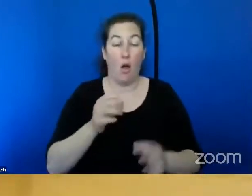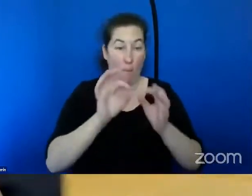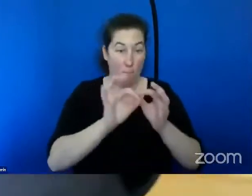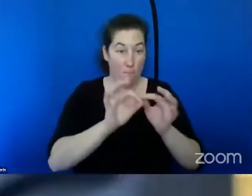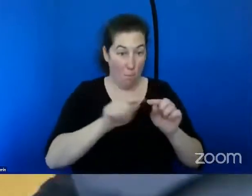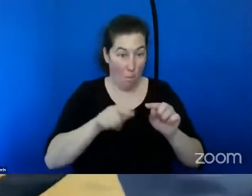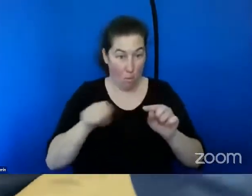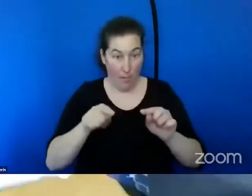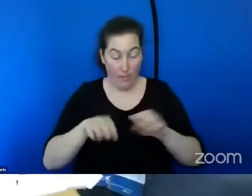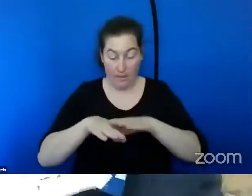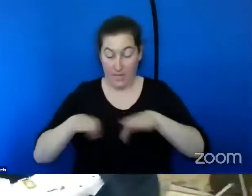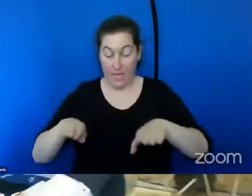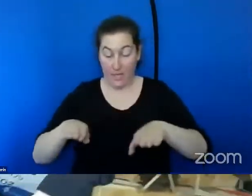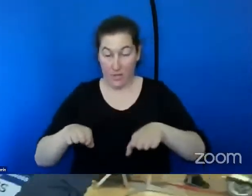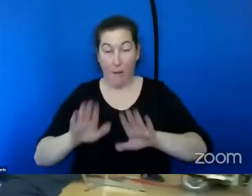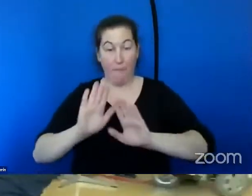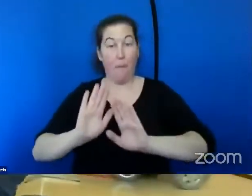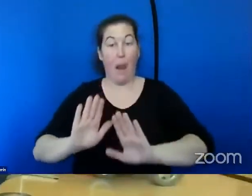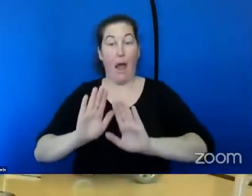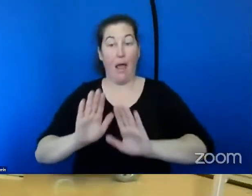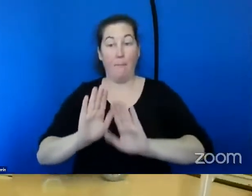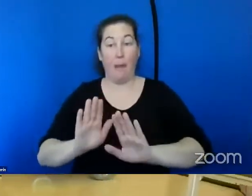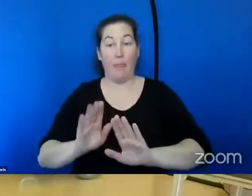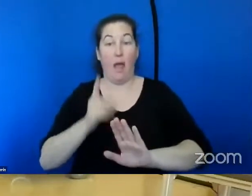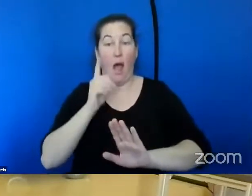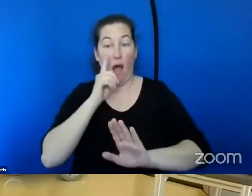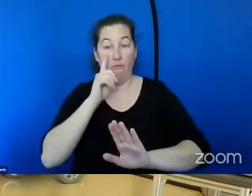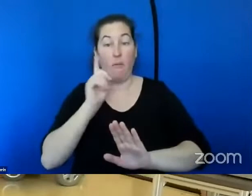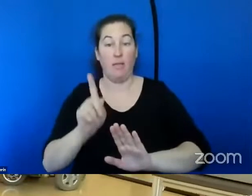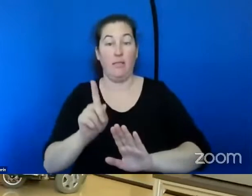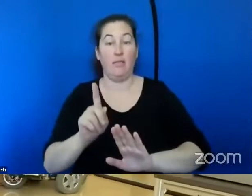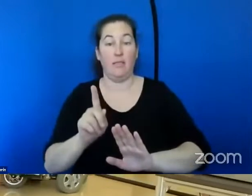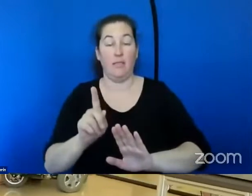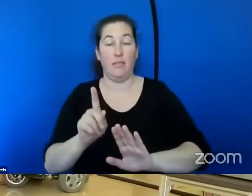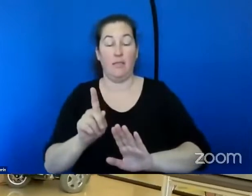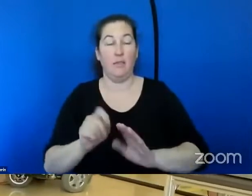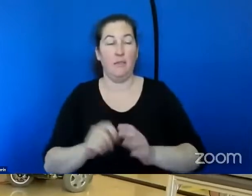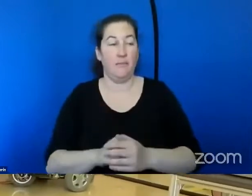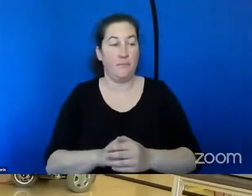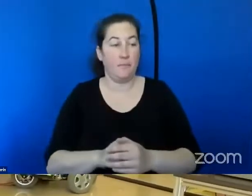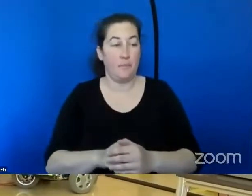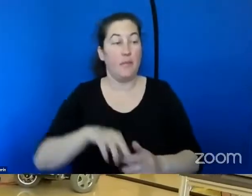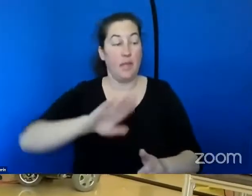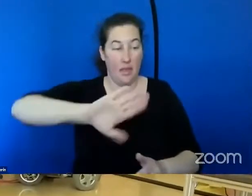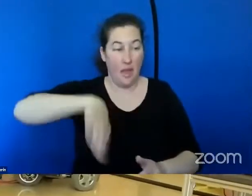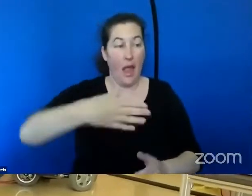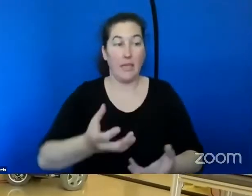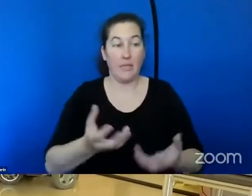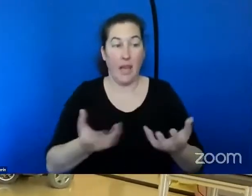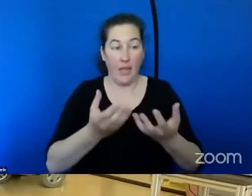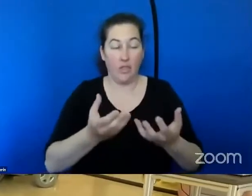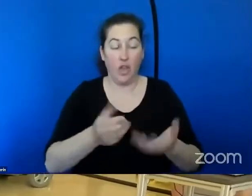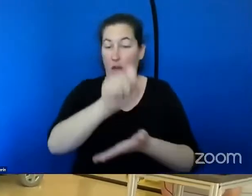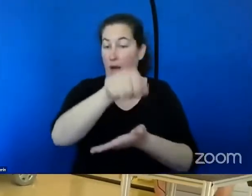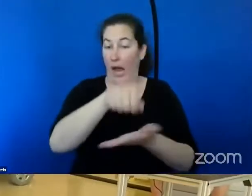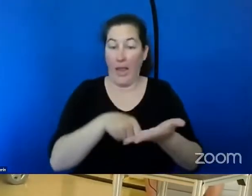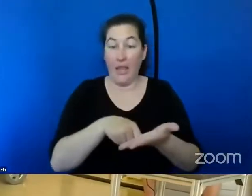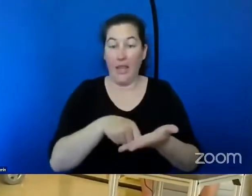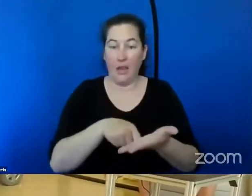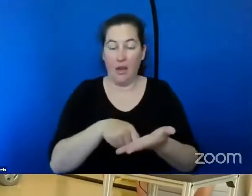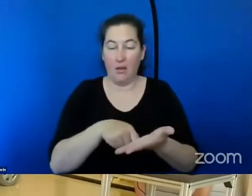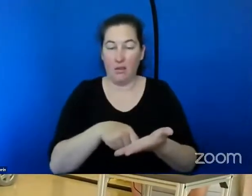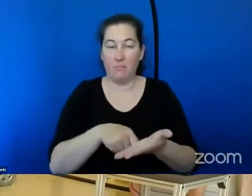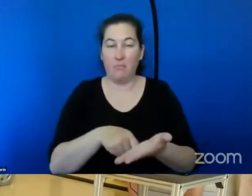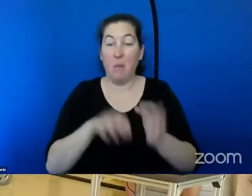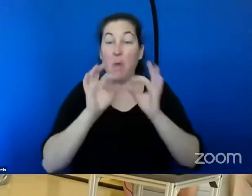implanted electrodes. These are surface electrodes that they use to control the prosthesis. There's that marble tucked behind the box